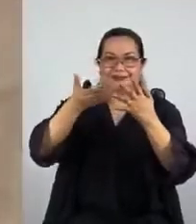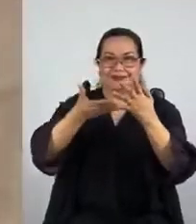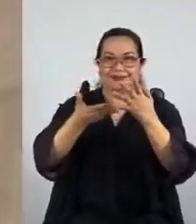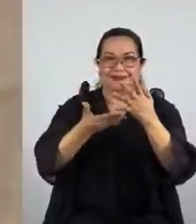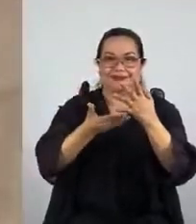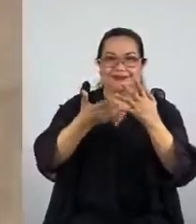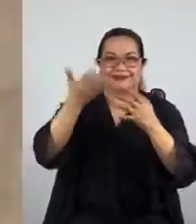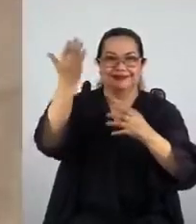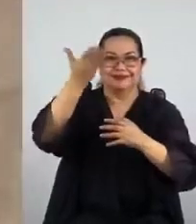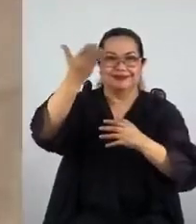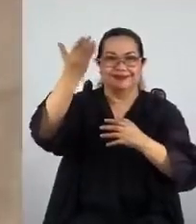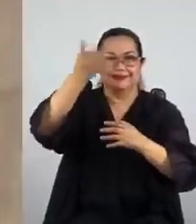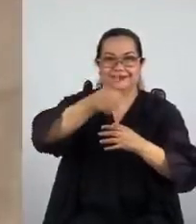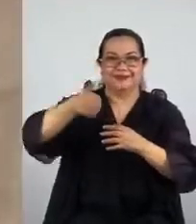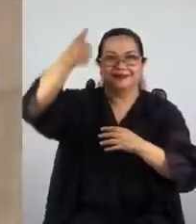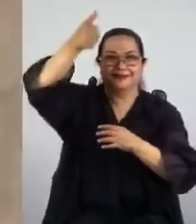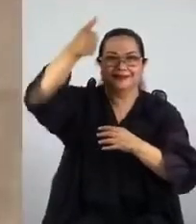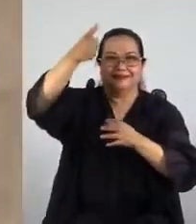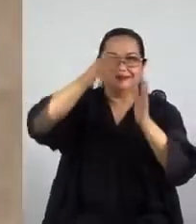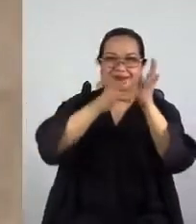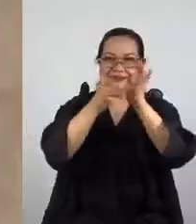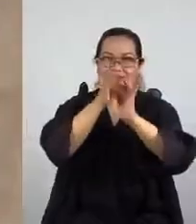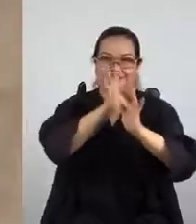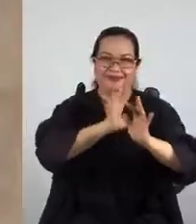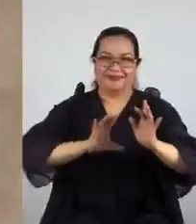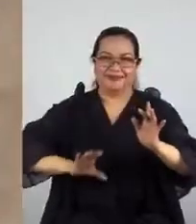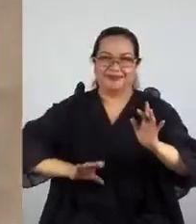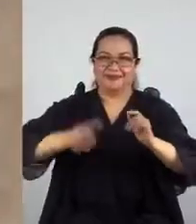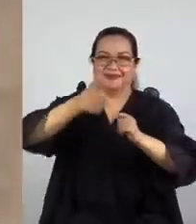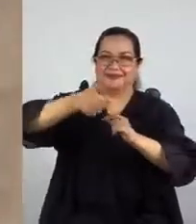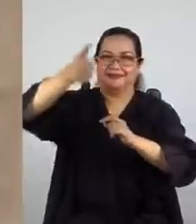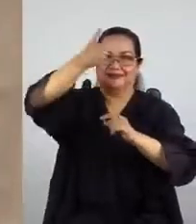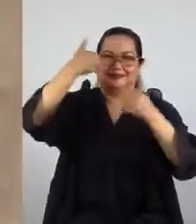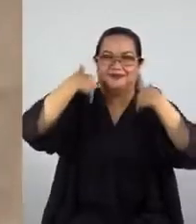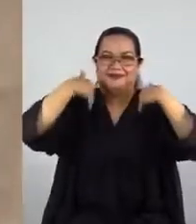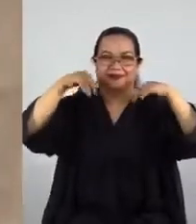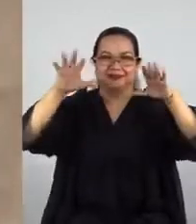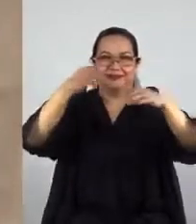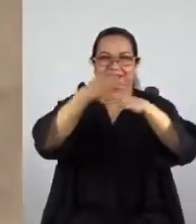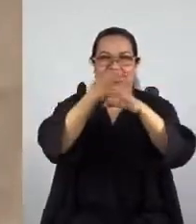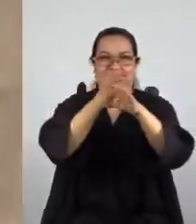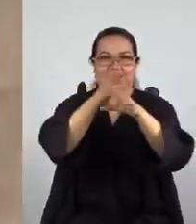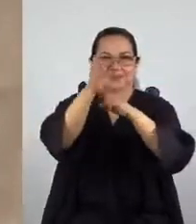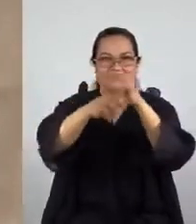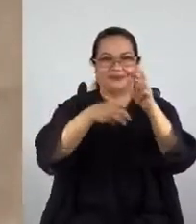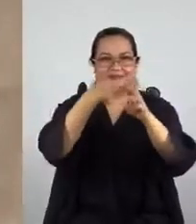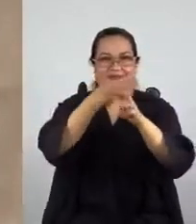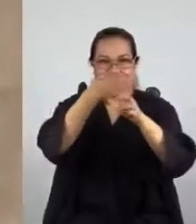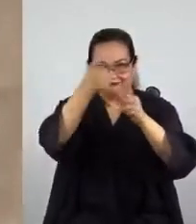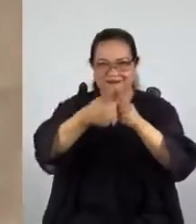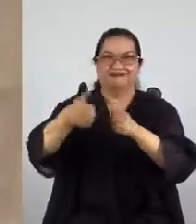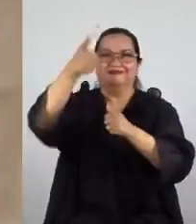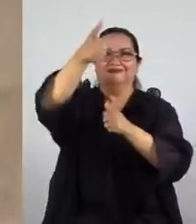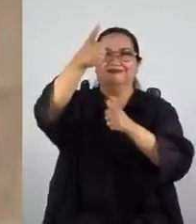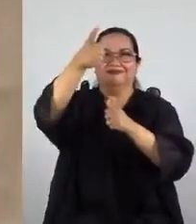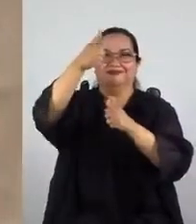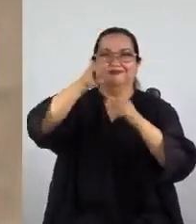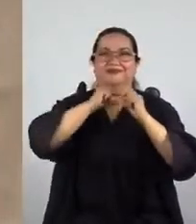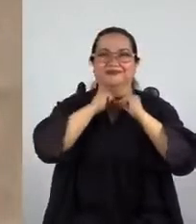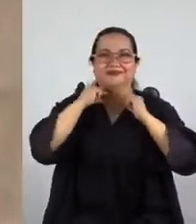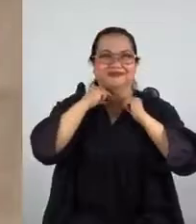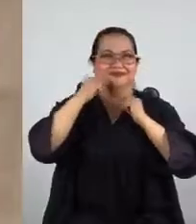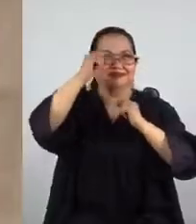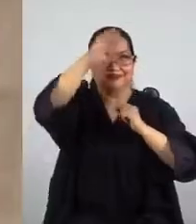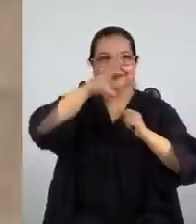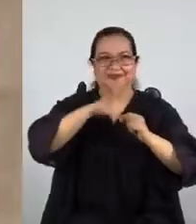month after month on the superiority of Christ. He is superior to the angels. He's the creator of this world. He's a superior high priest. He's God who became